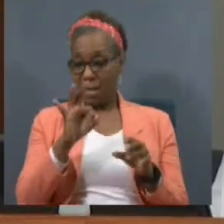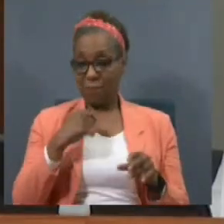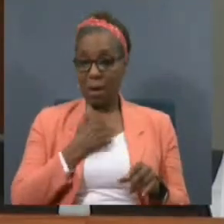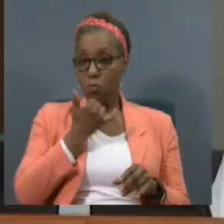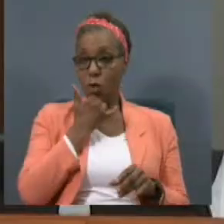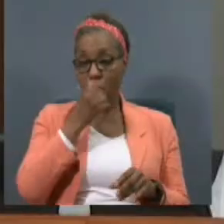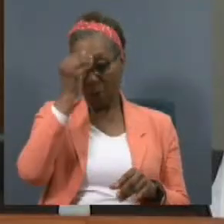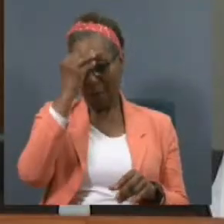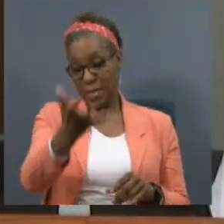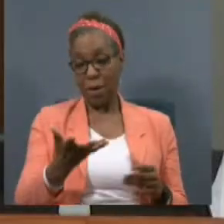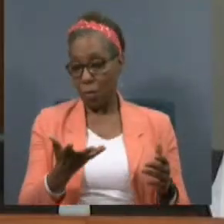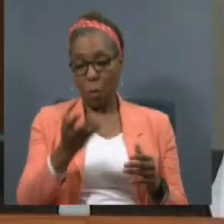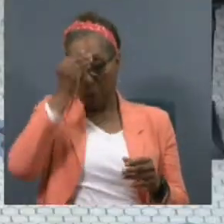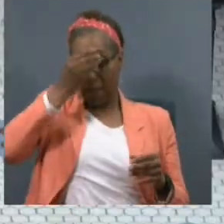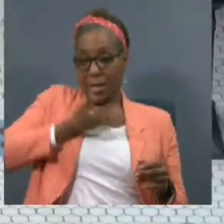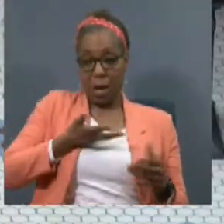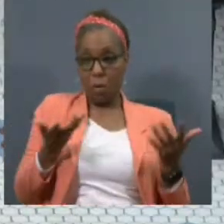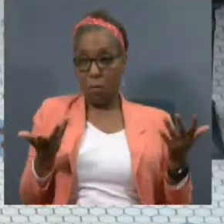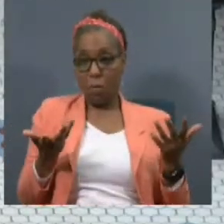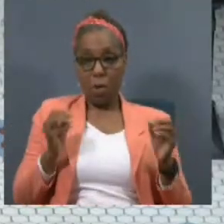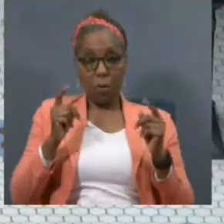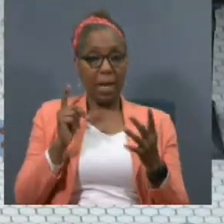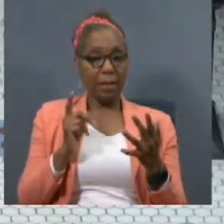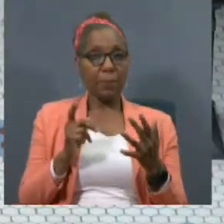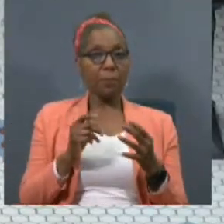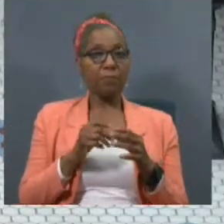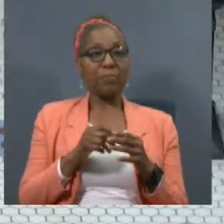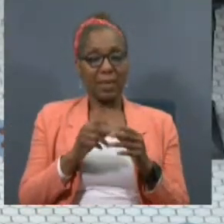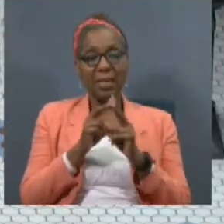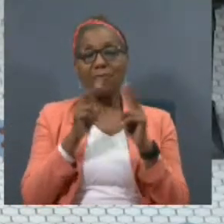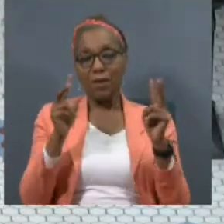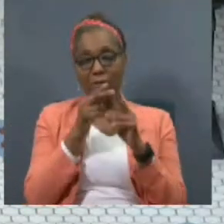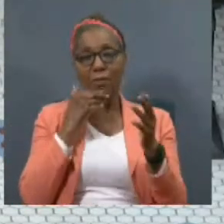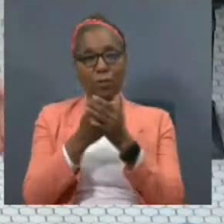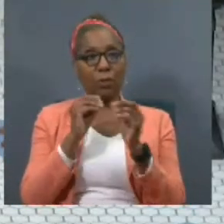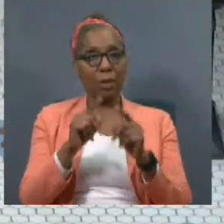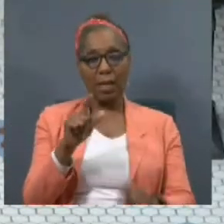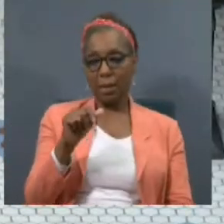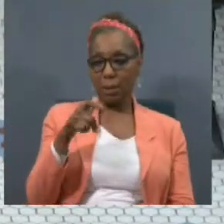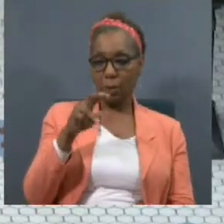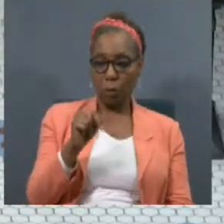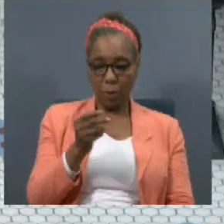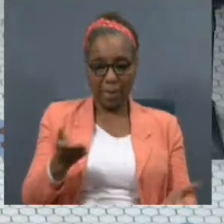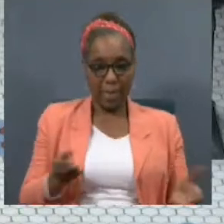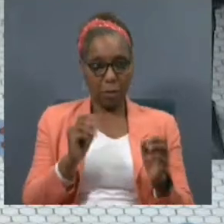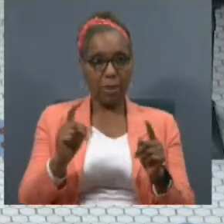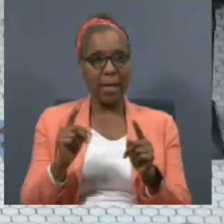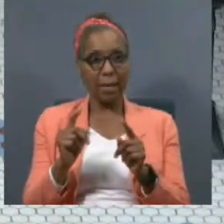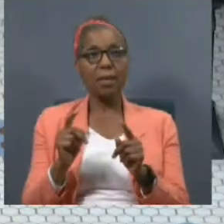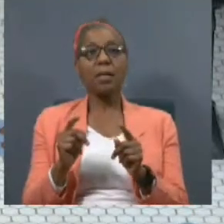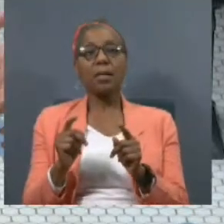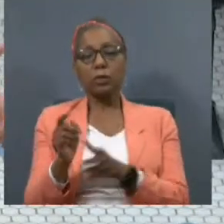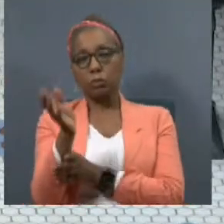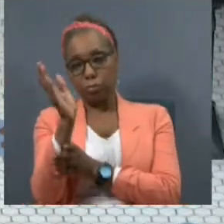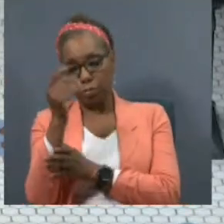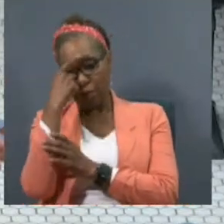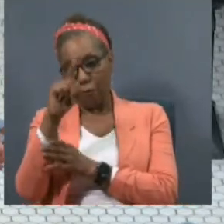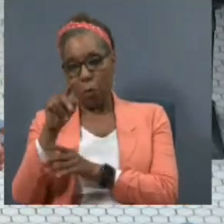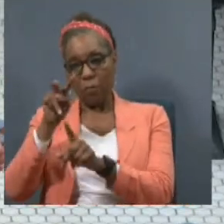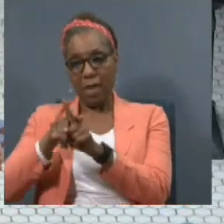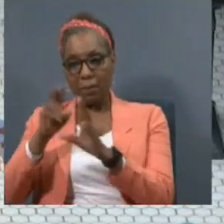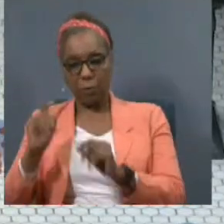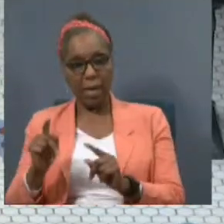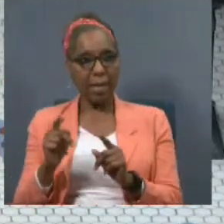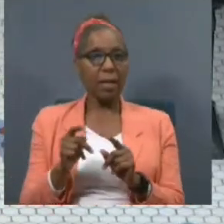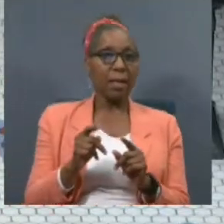call me out. Yeah. No, Mr. Brown, very valid. Yes, sir. So, Logan's here, I think, to speak on behalf of the applicant. I'm here to speak on, just to